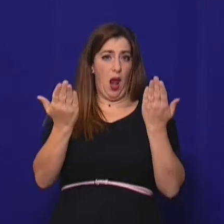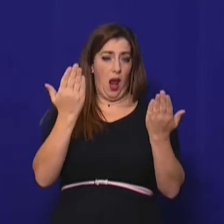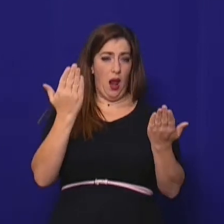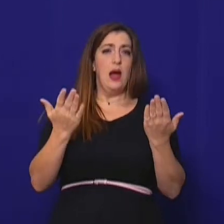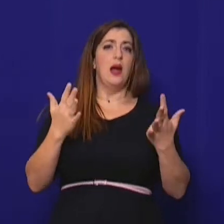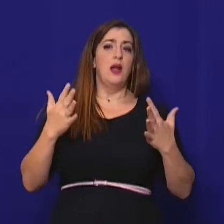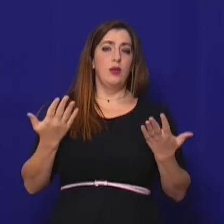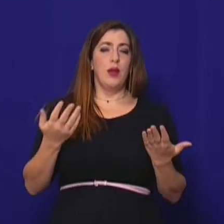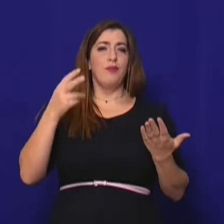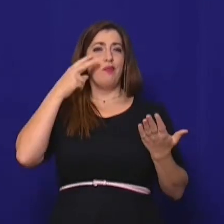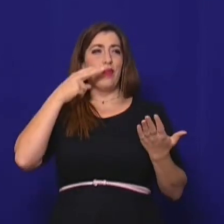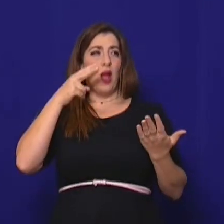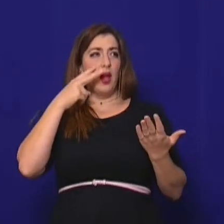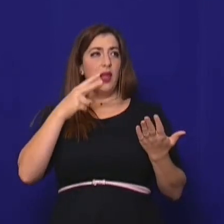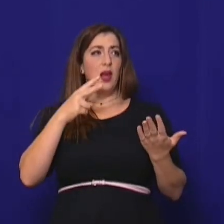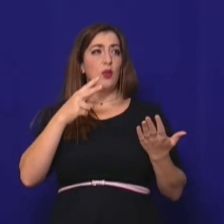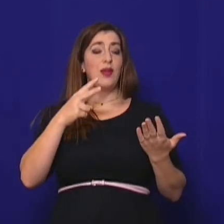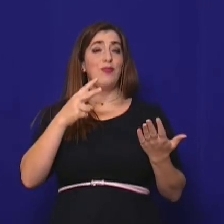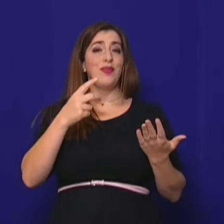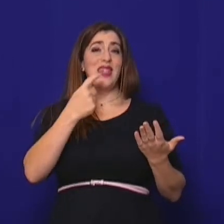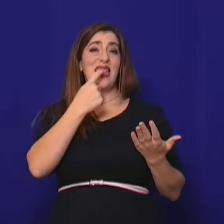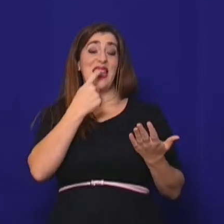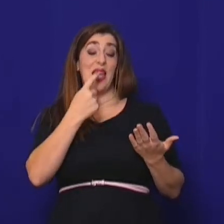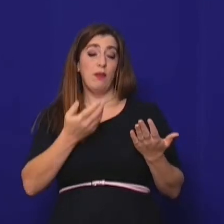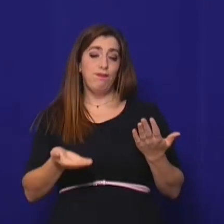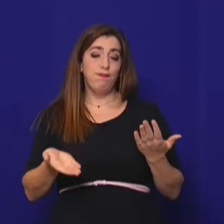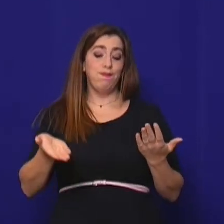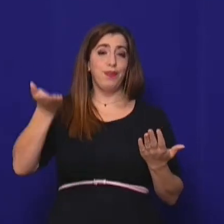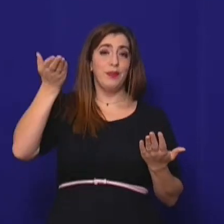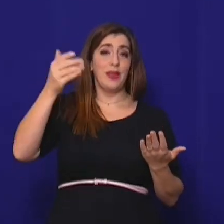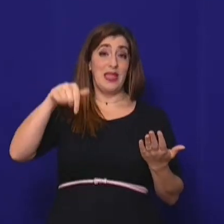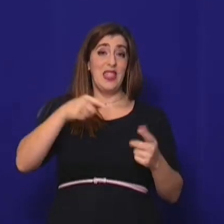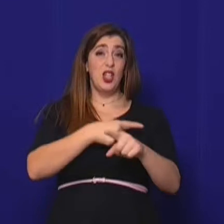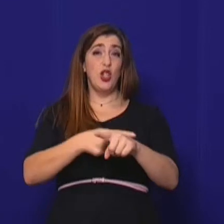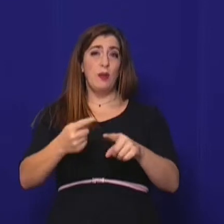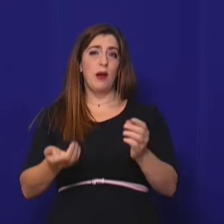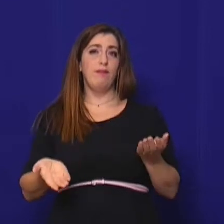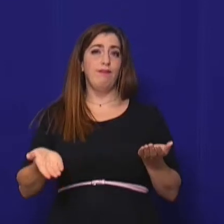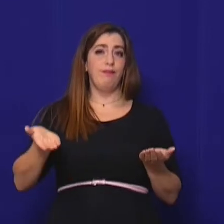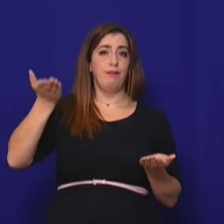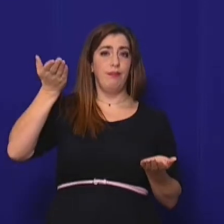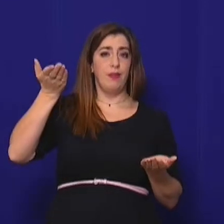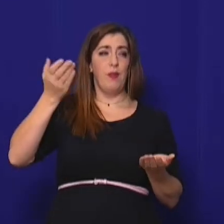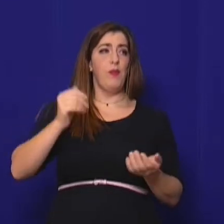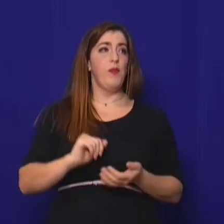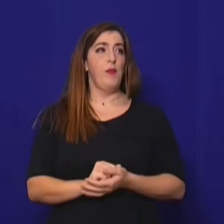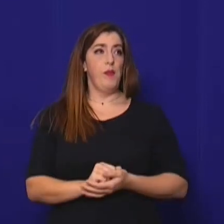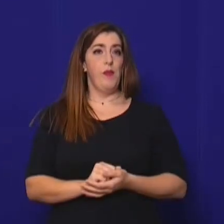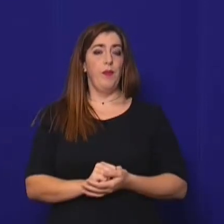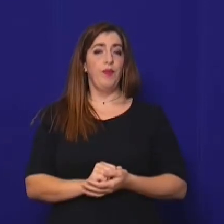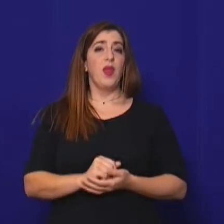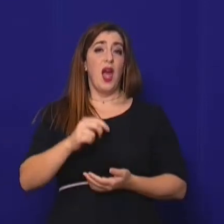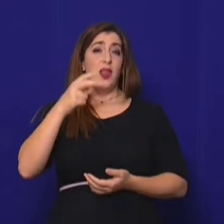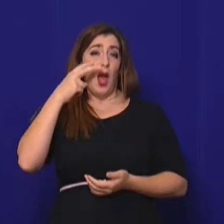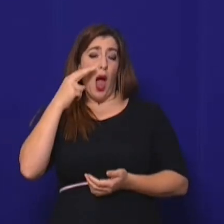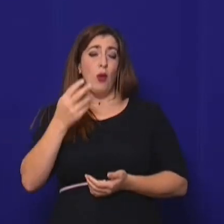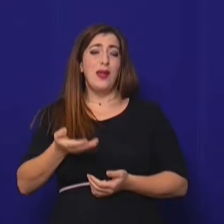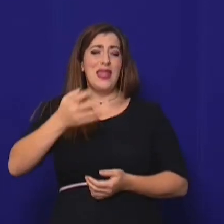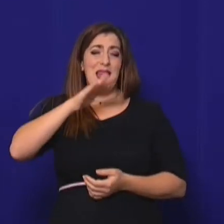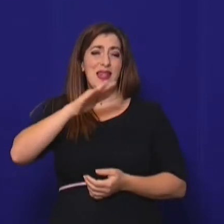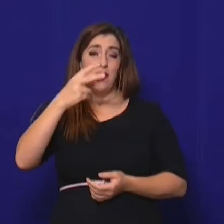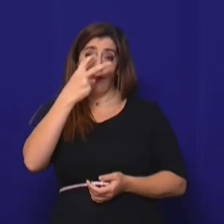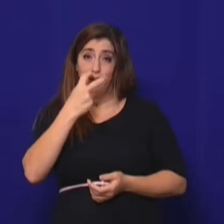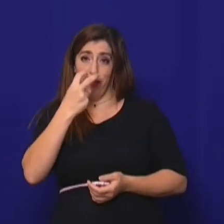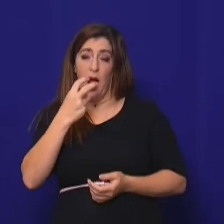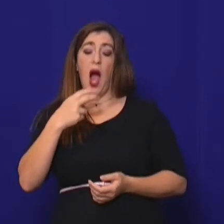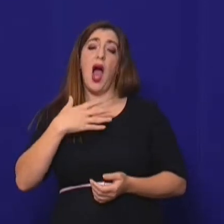qegħdin nerġgħu naraw żieda f'dawk l-etajiet ta' anzjani li qegħdin jiġu affettwati.